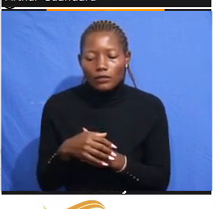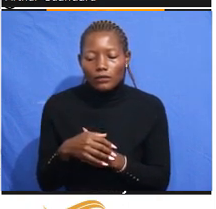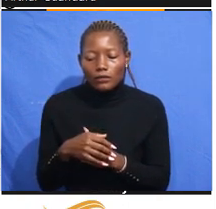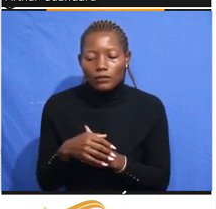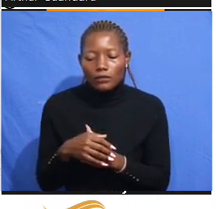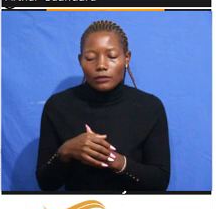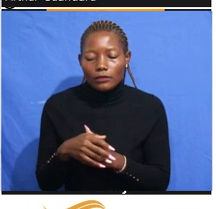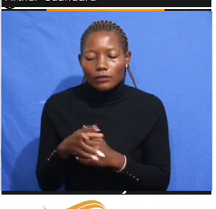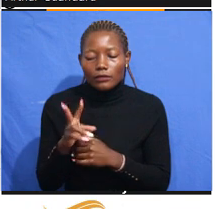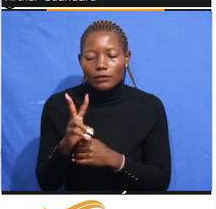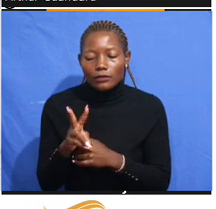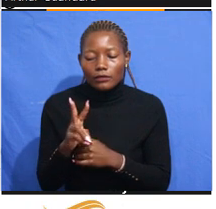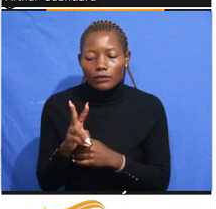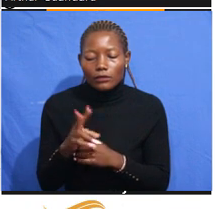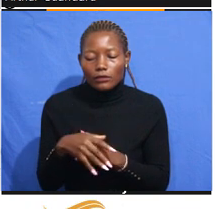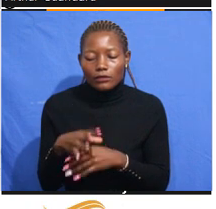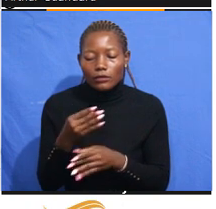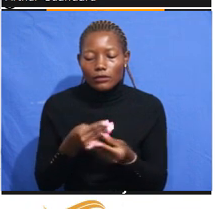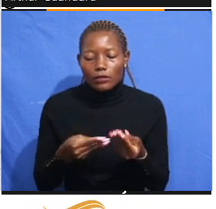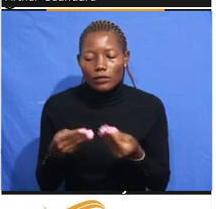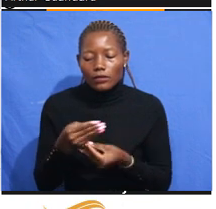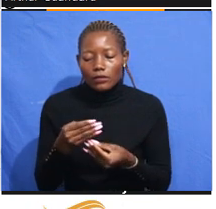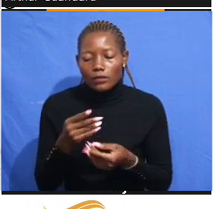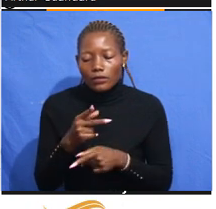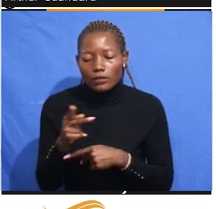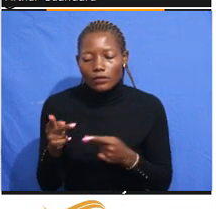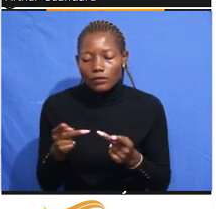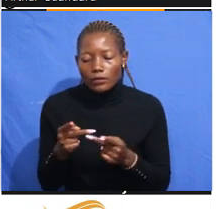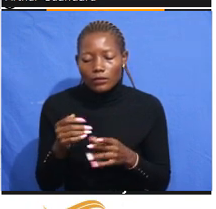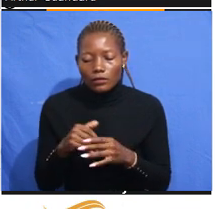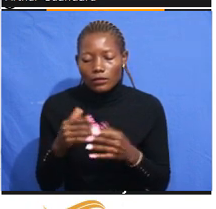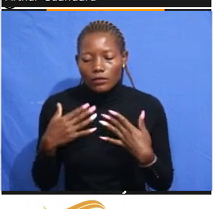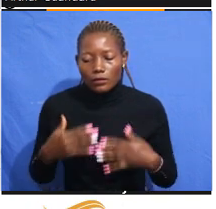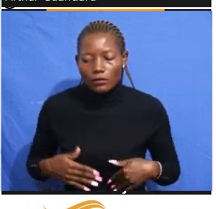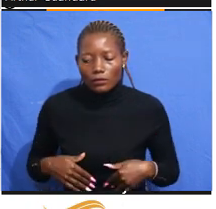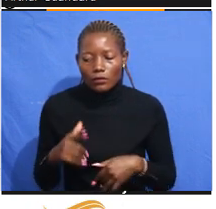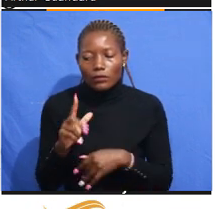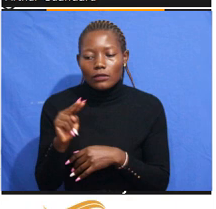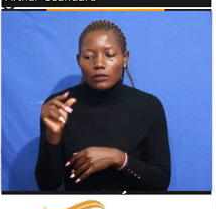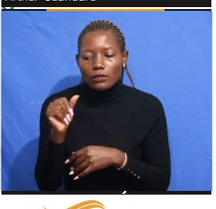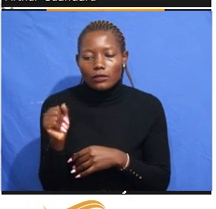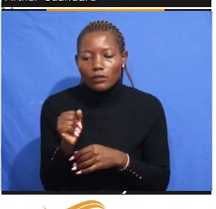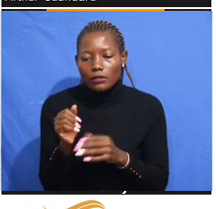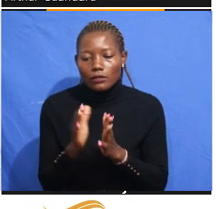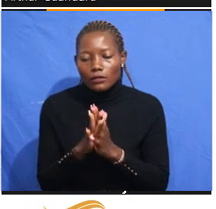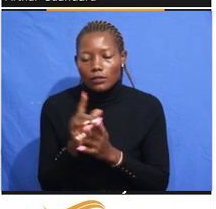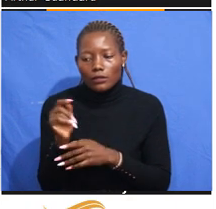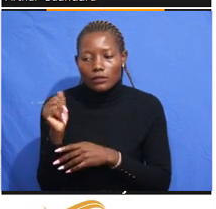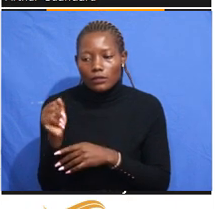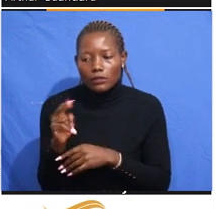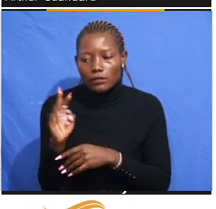two gaseous exchange sites are in the body, the lungs and at the tissues.